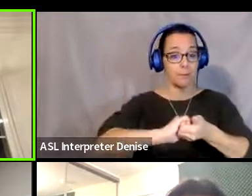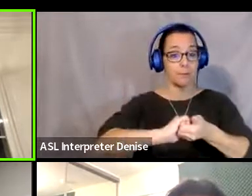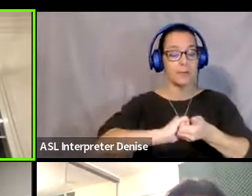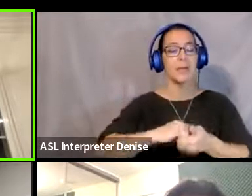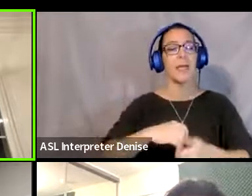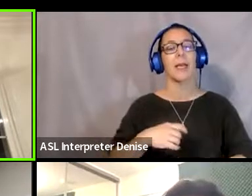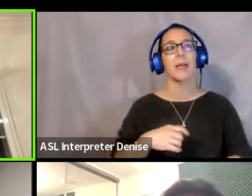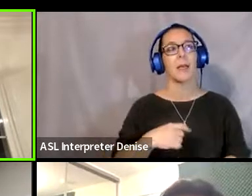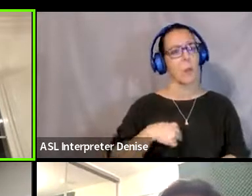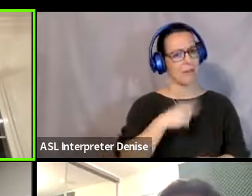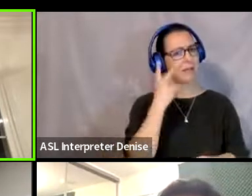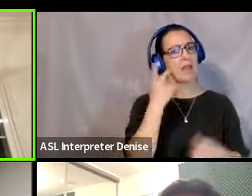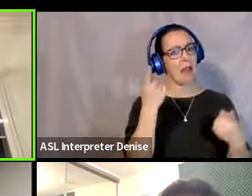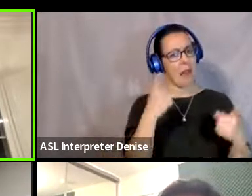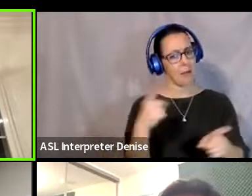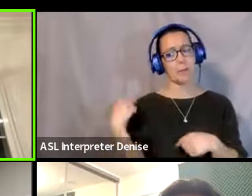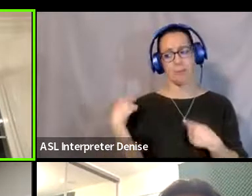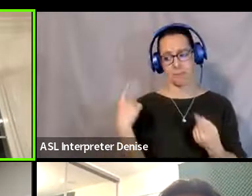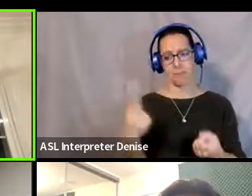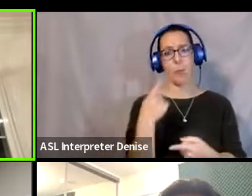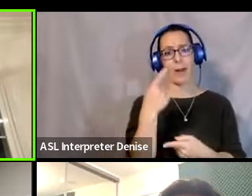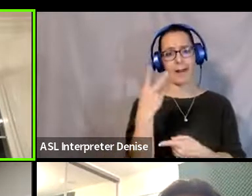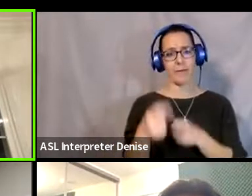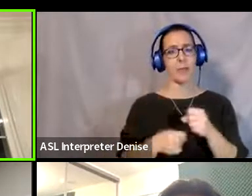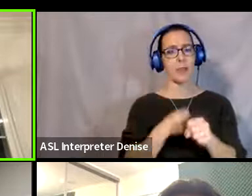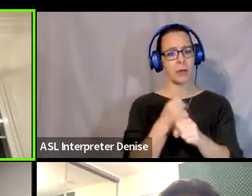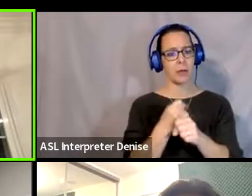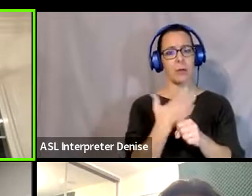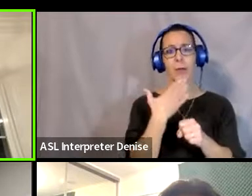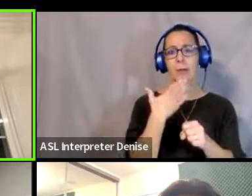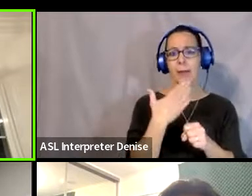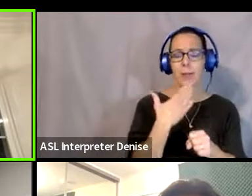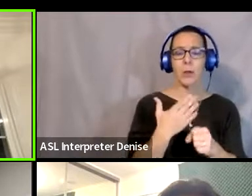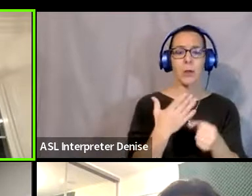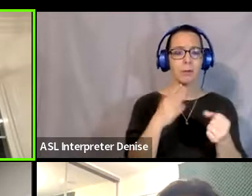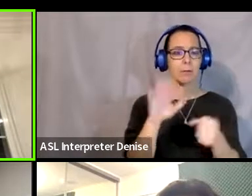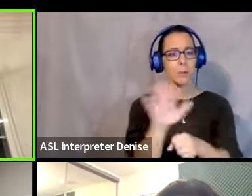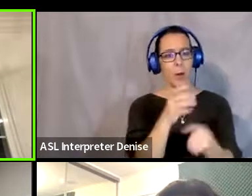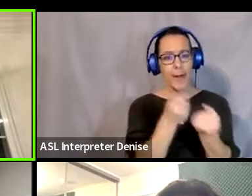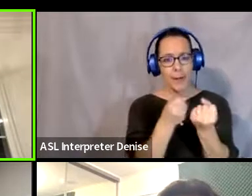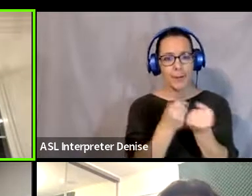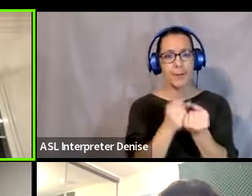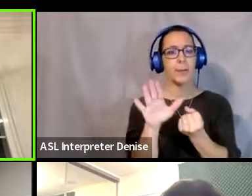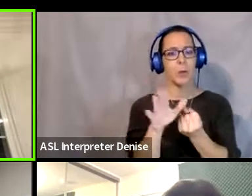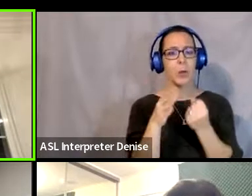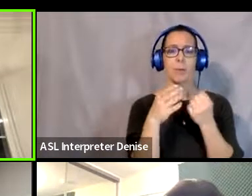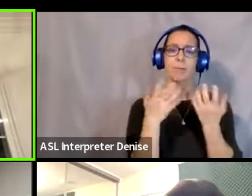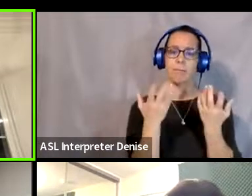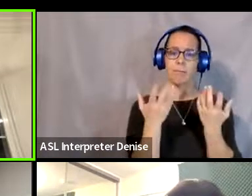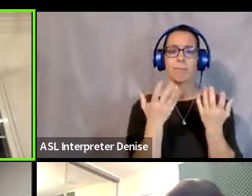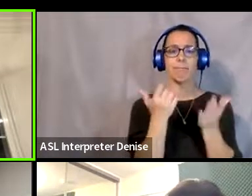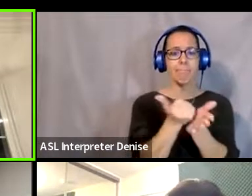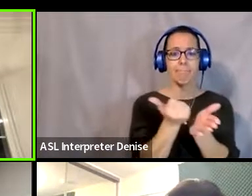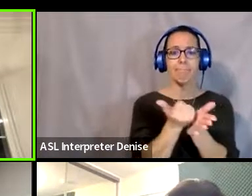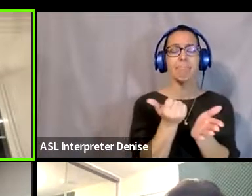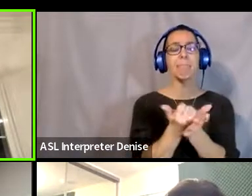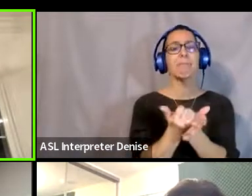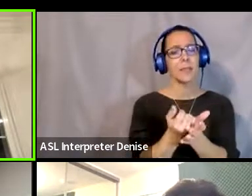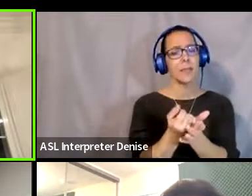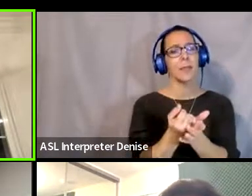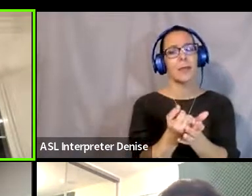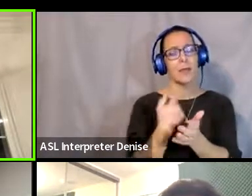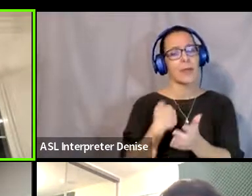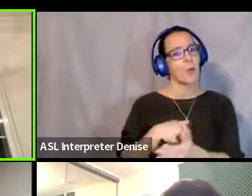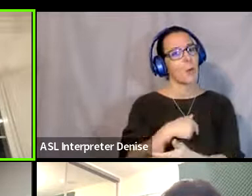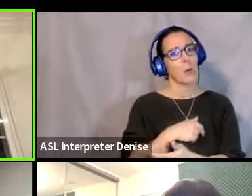and a half. So thanks again for the help and support. We're doing the best we can. Our commitment is to take things